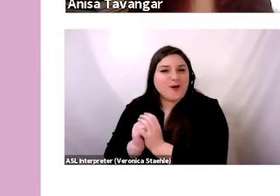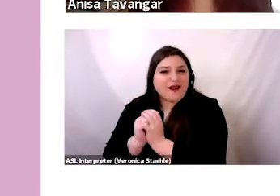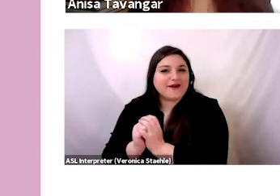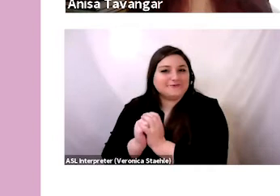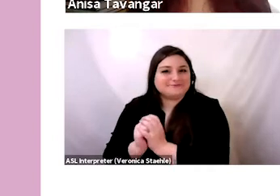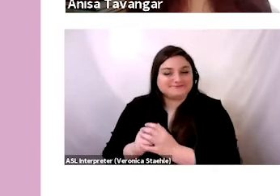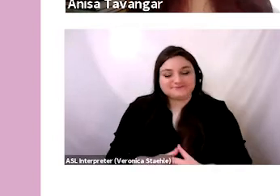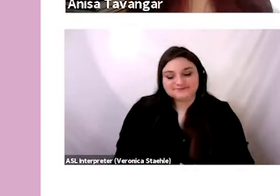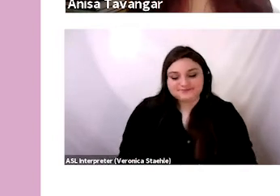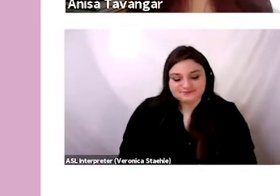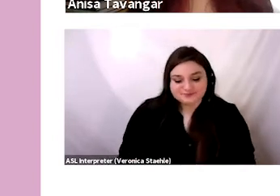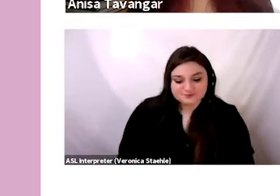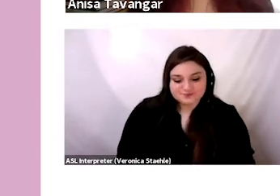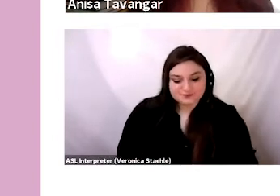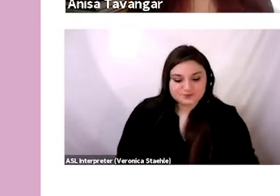alludes.